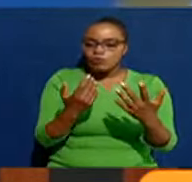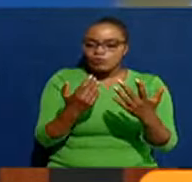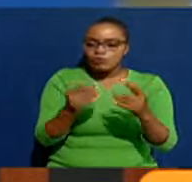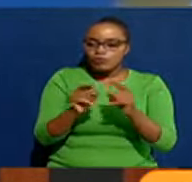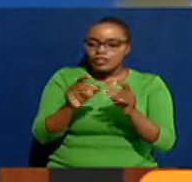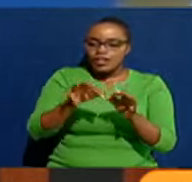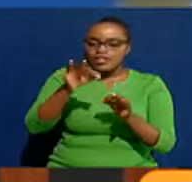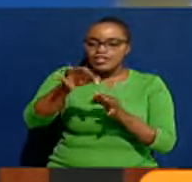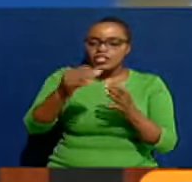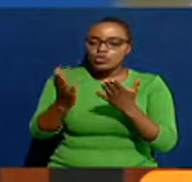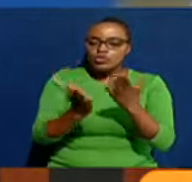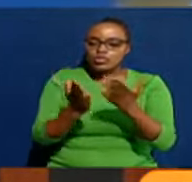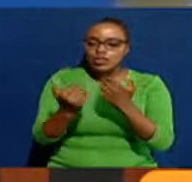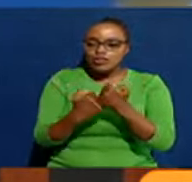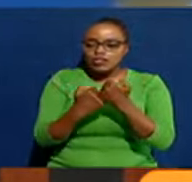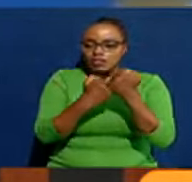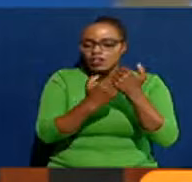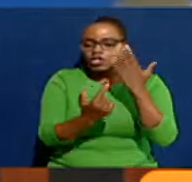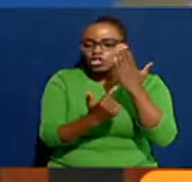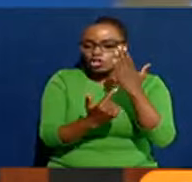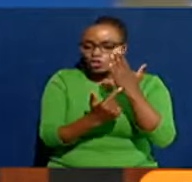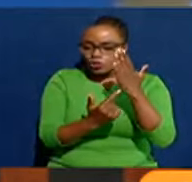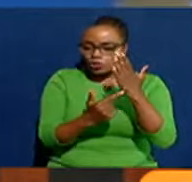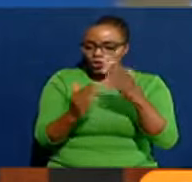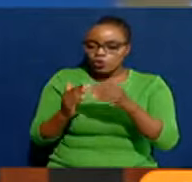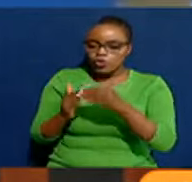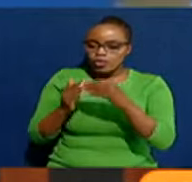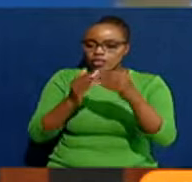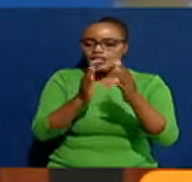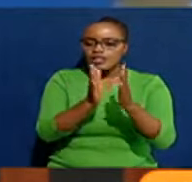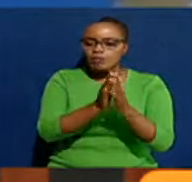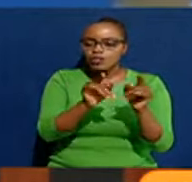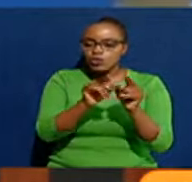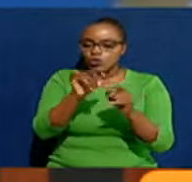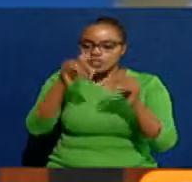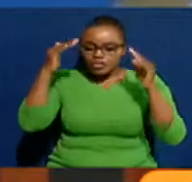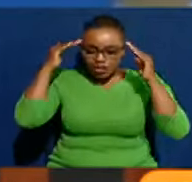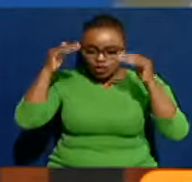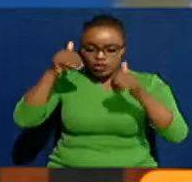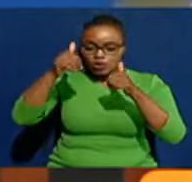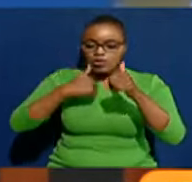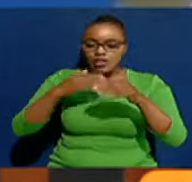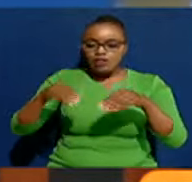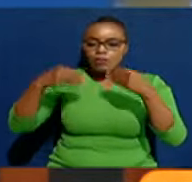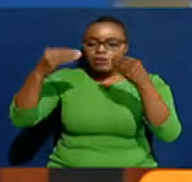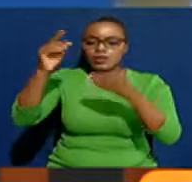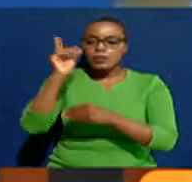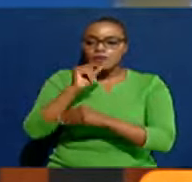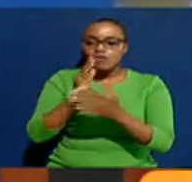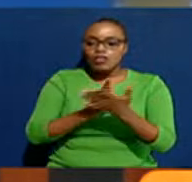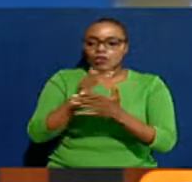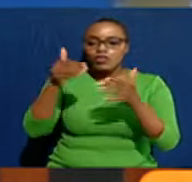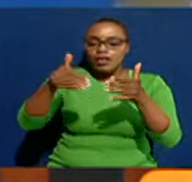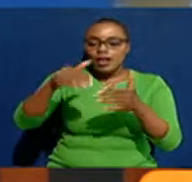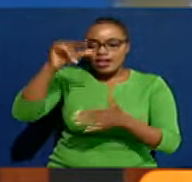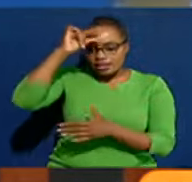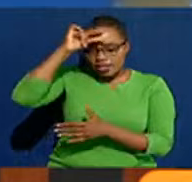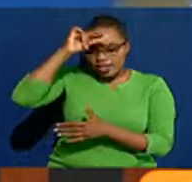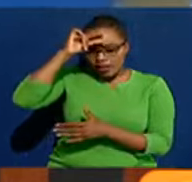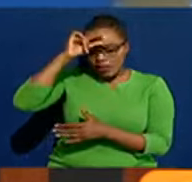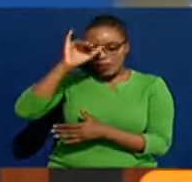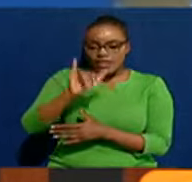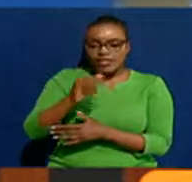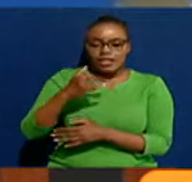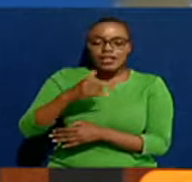extension service, support of technology stewardship, and that is a commitment that has been given by the current government that